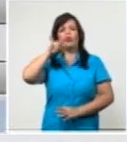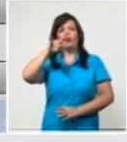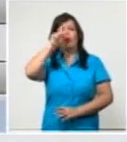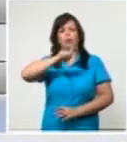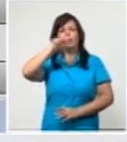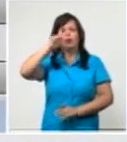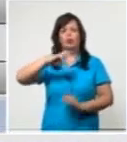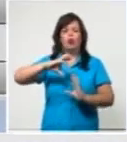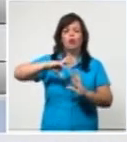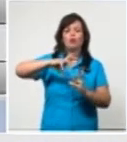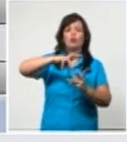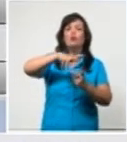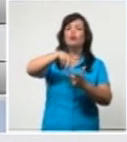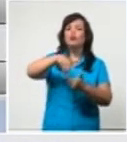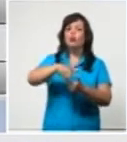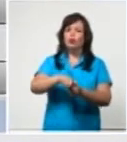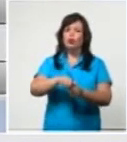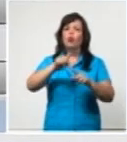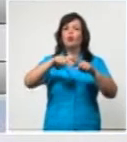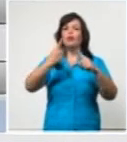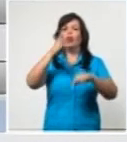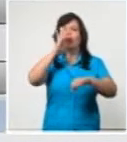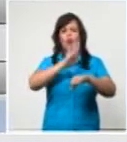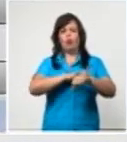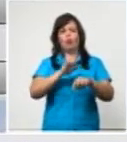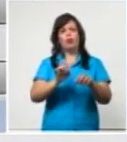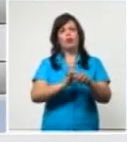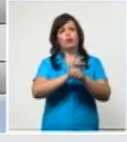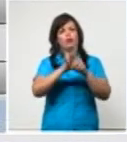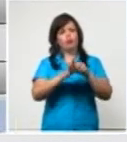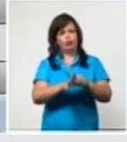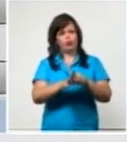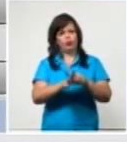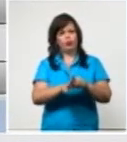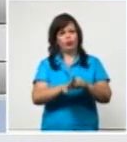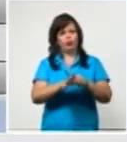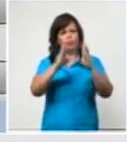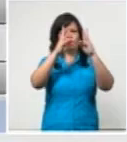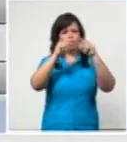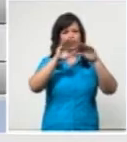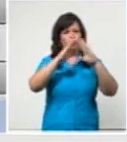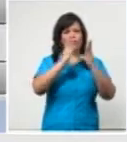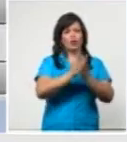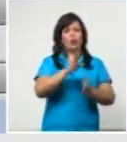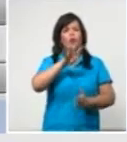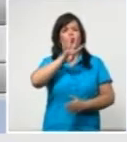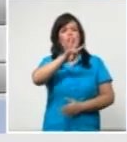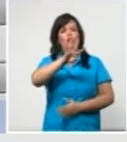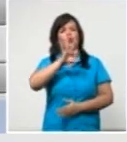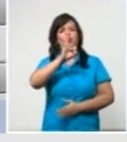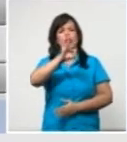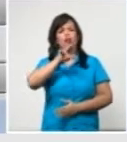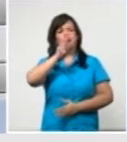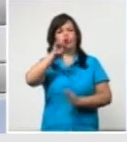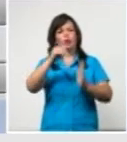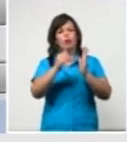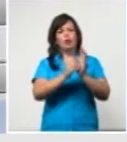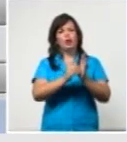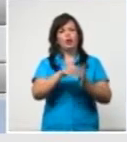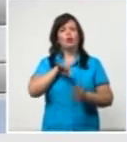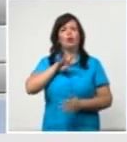5.14%. The region of the Americas, which has become the epicenter of the pandemic in the world,